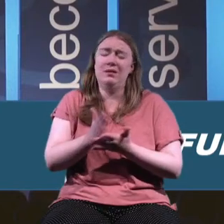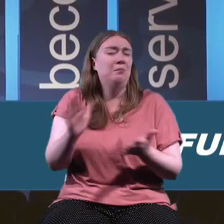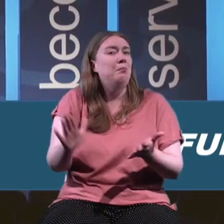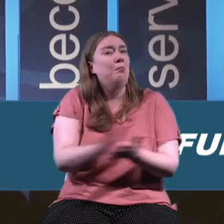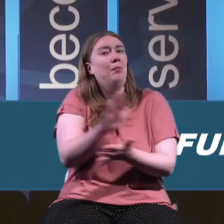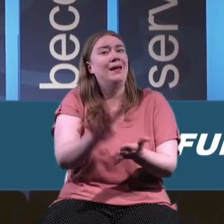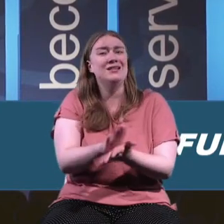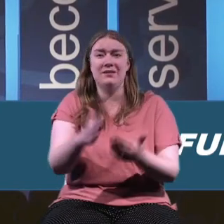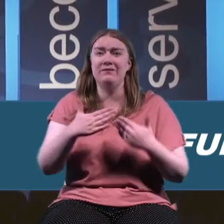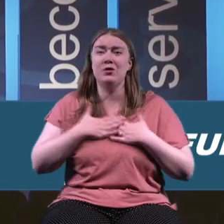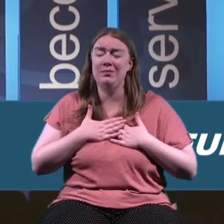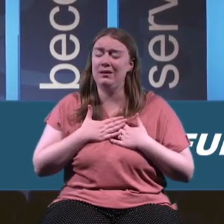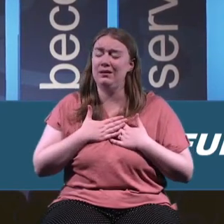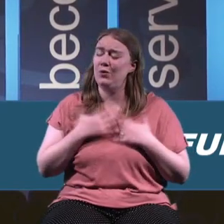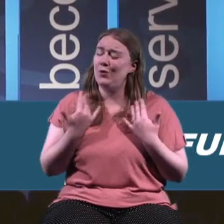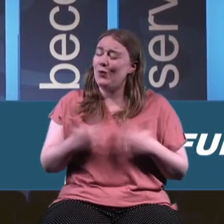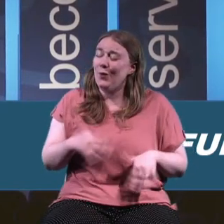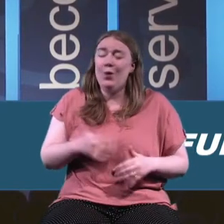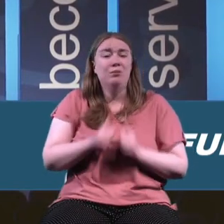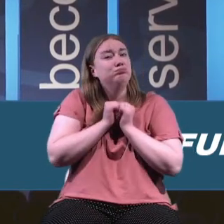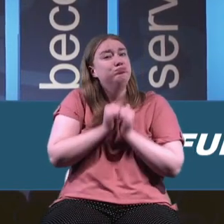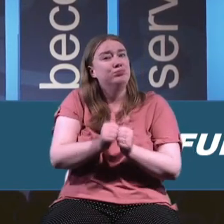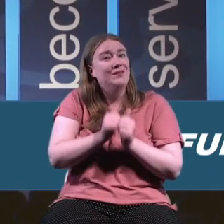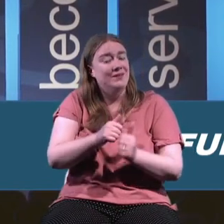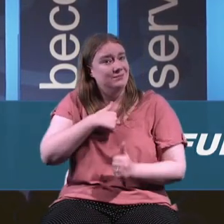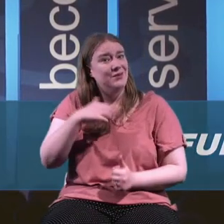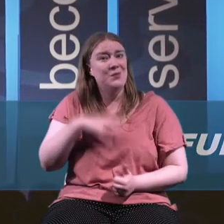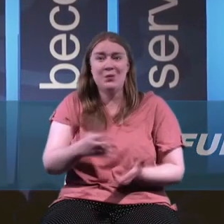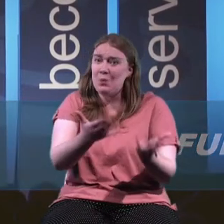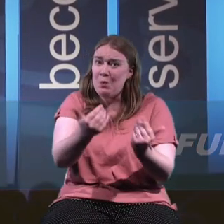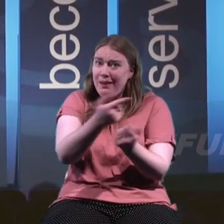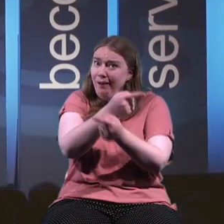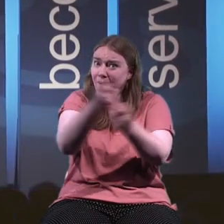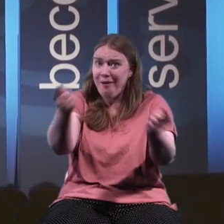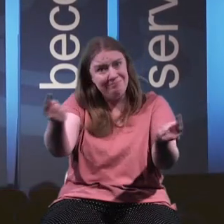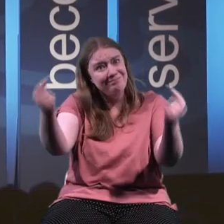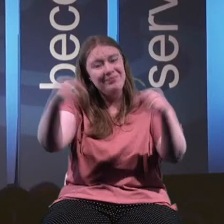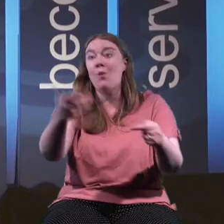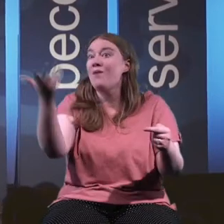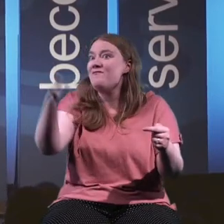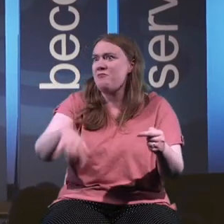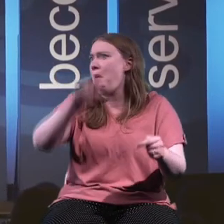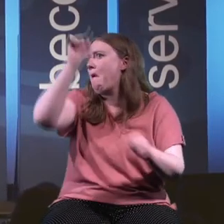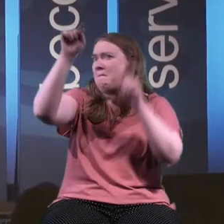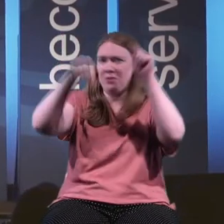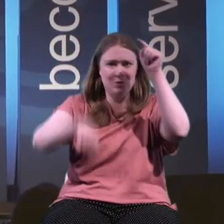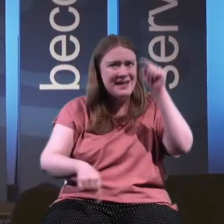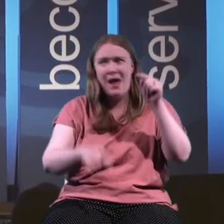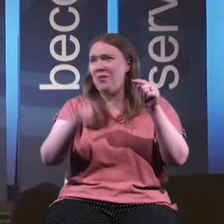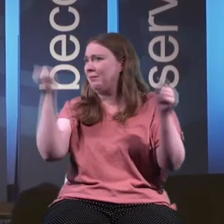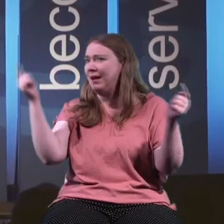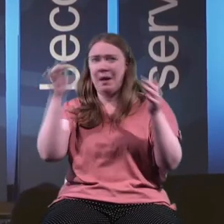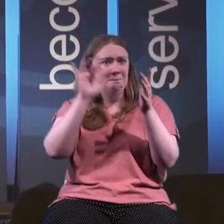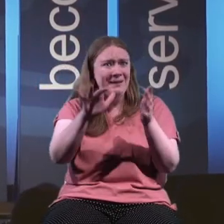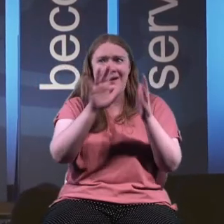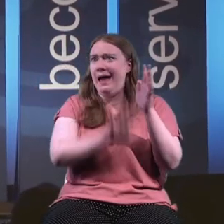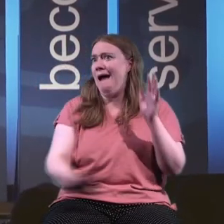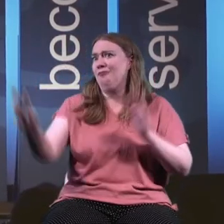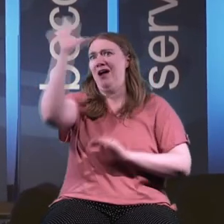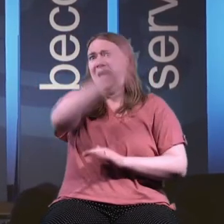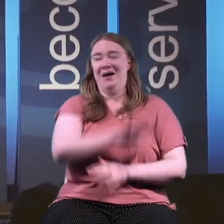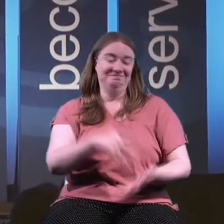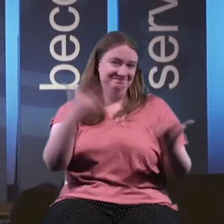me and a real privilege to be able to welcome all of you, wherever you've come from, north, south, middle, and